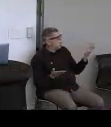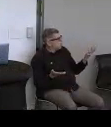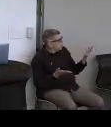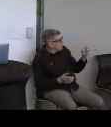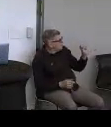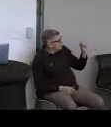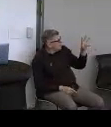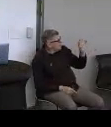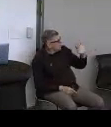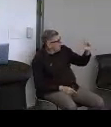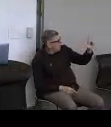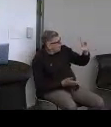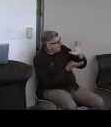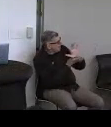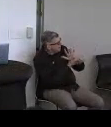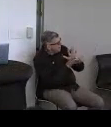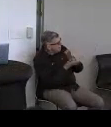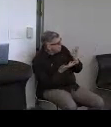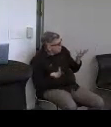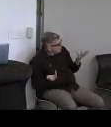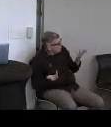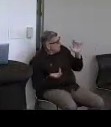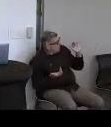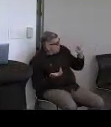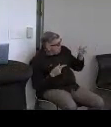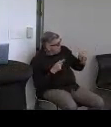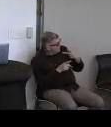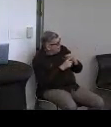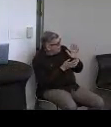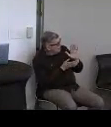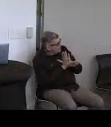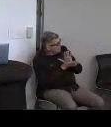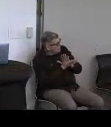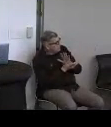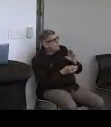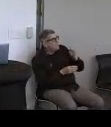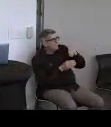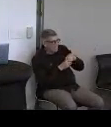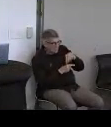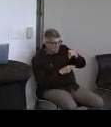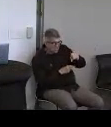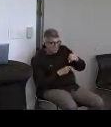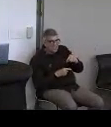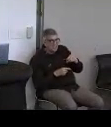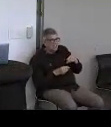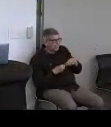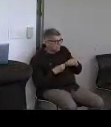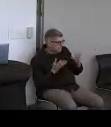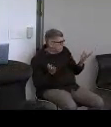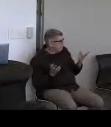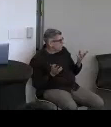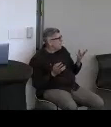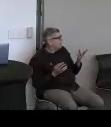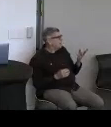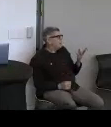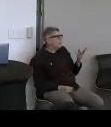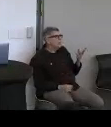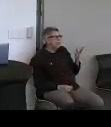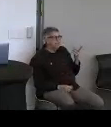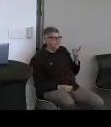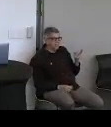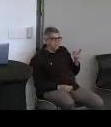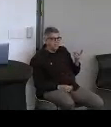paper? So swell paper is what's in these packets that were on the table. It's like a